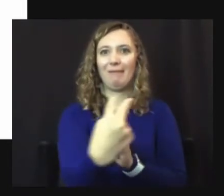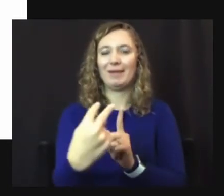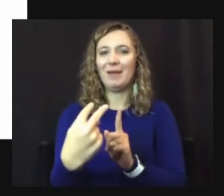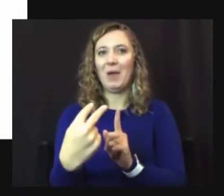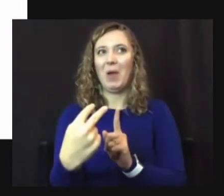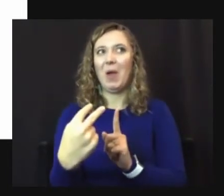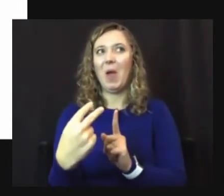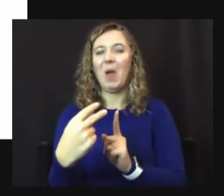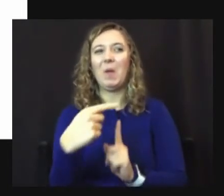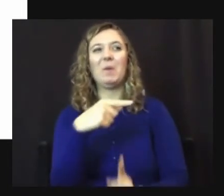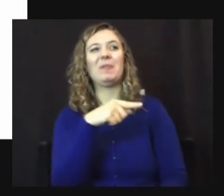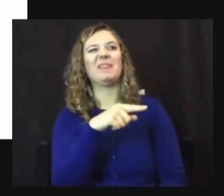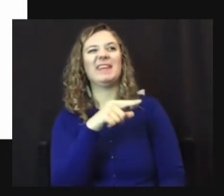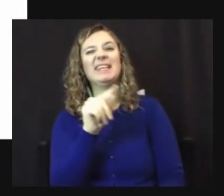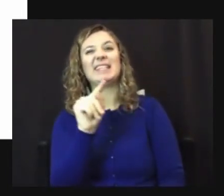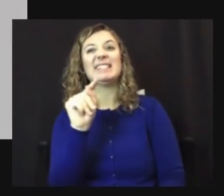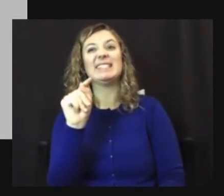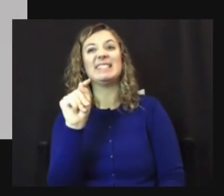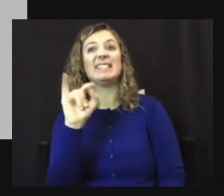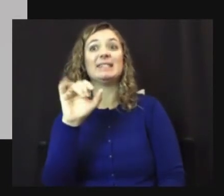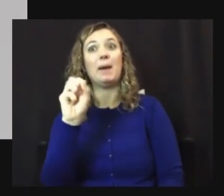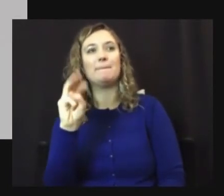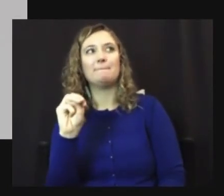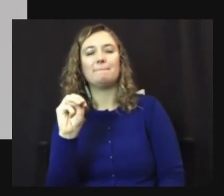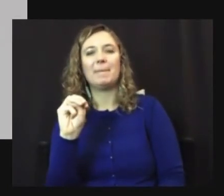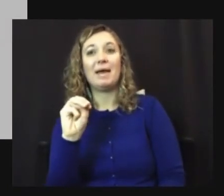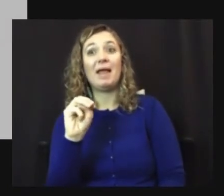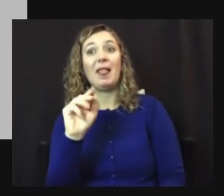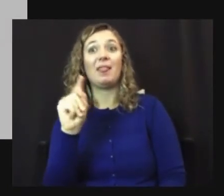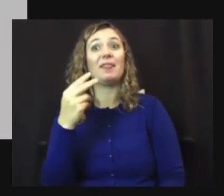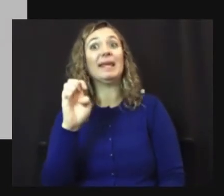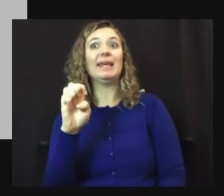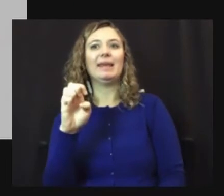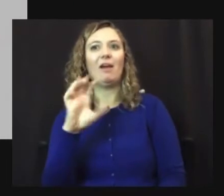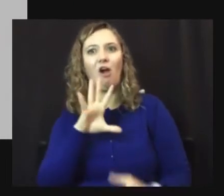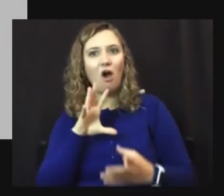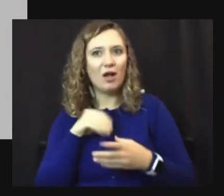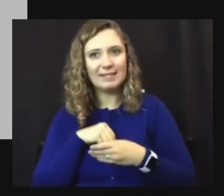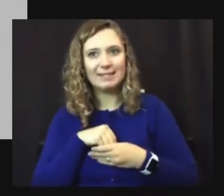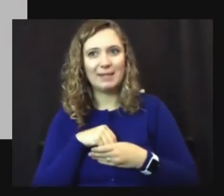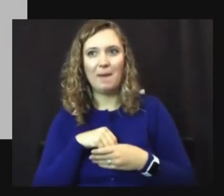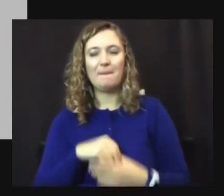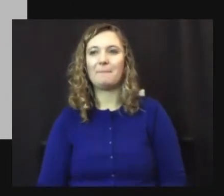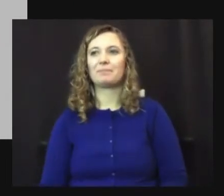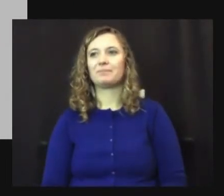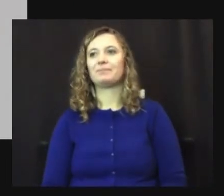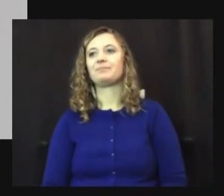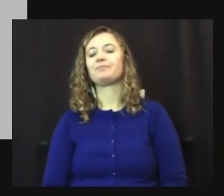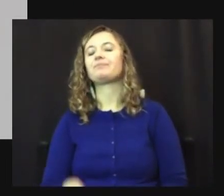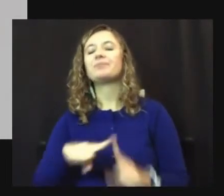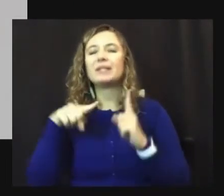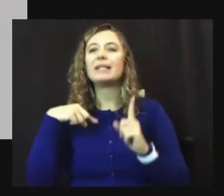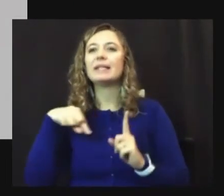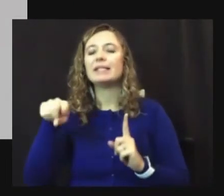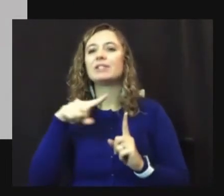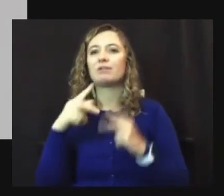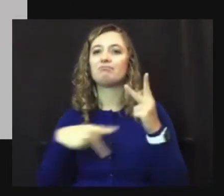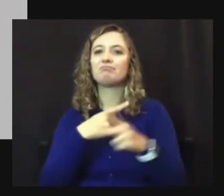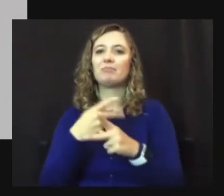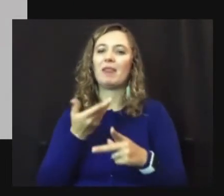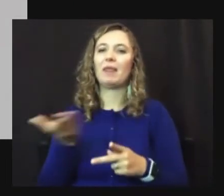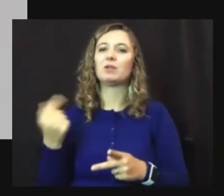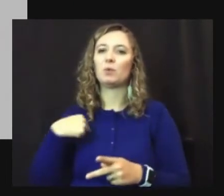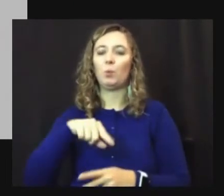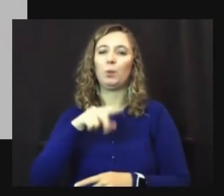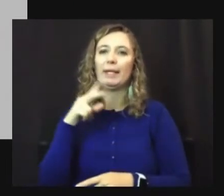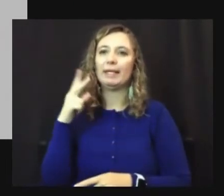the autism. So it's just, these are the kinds of things that we see when,